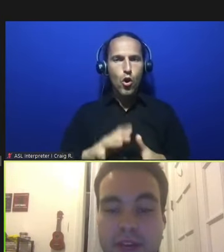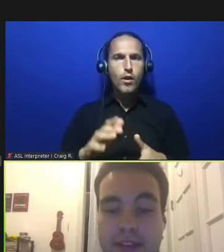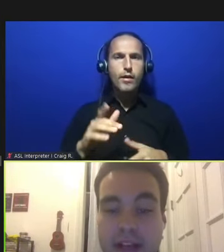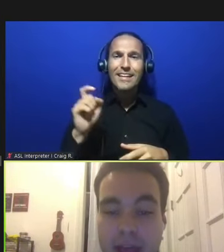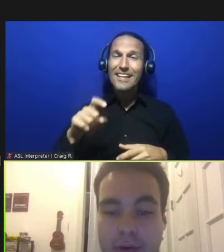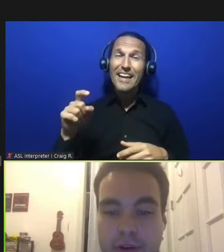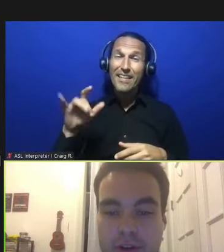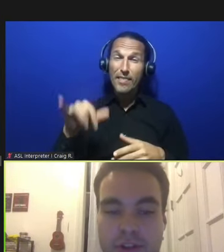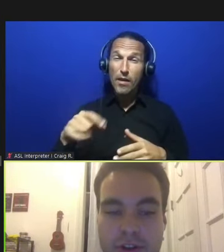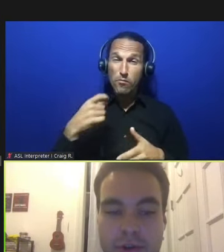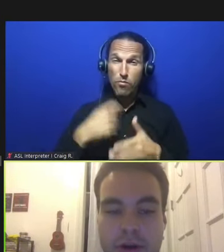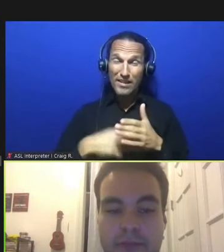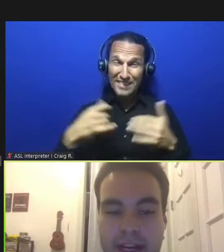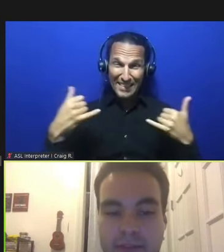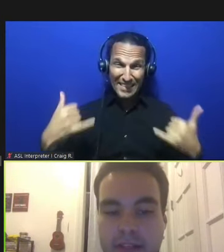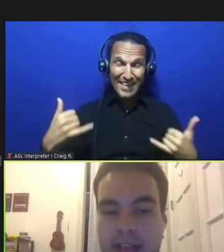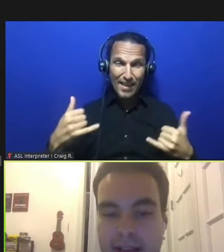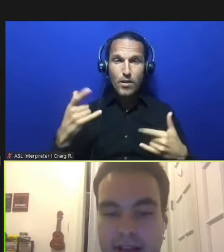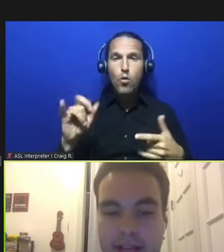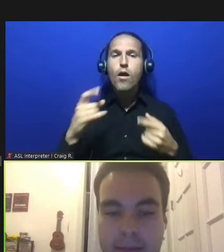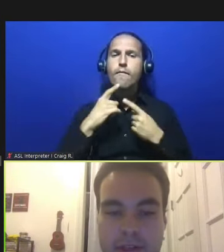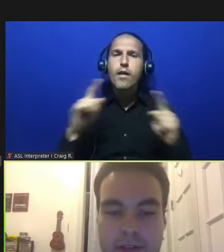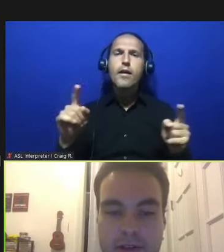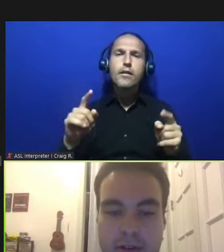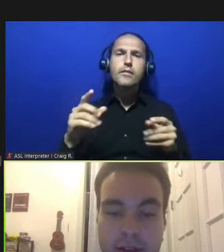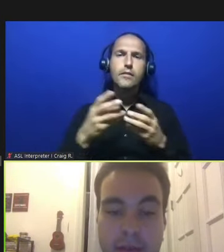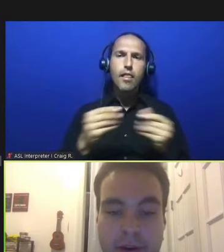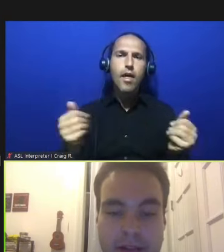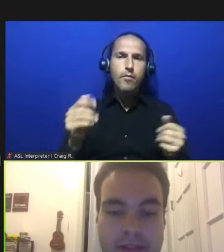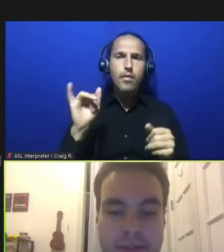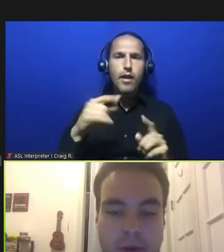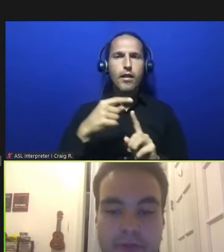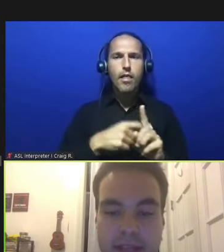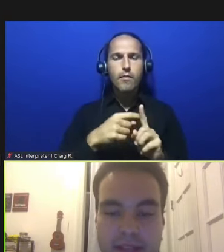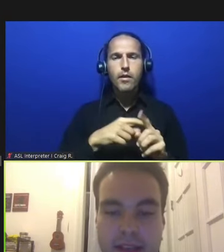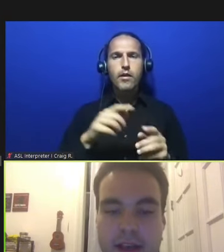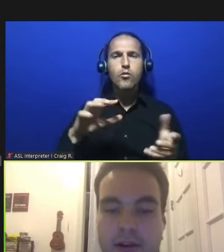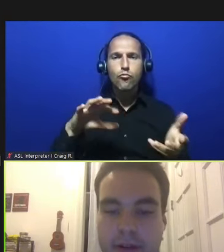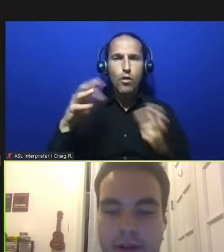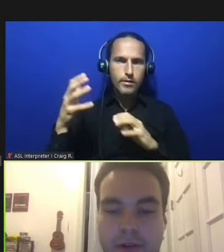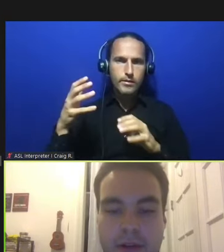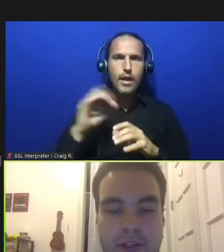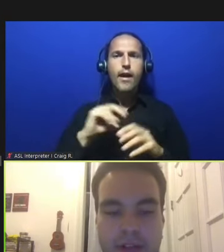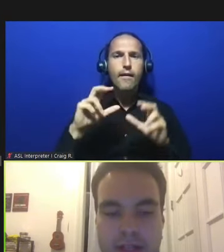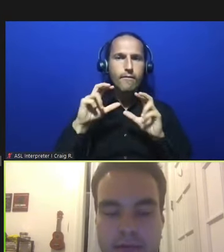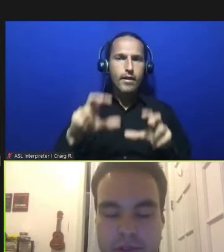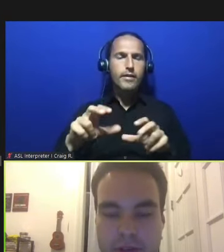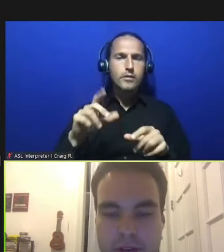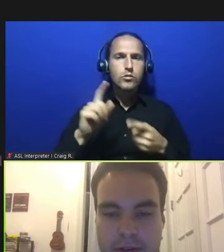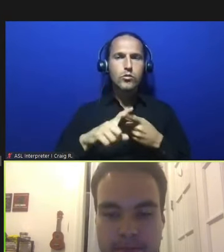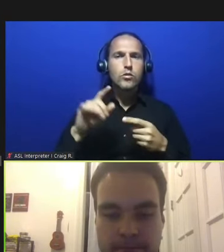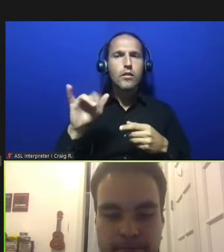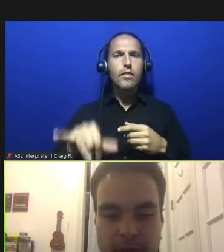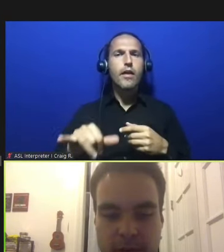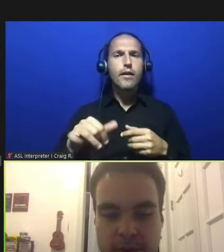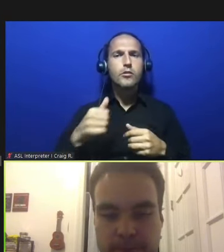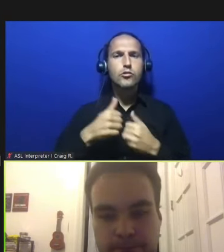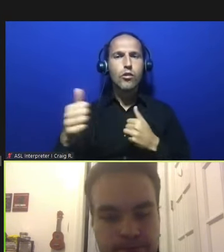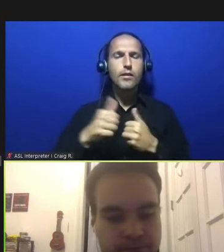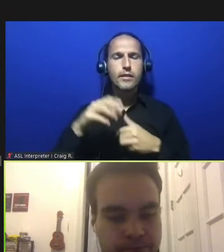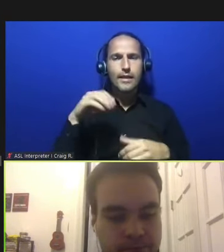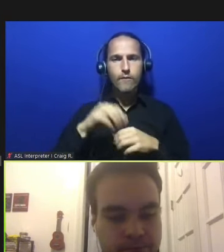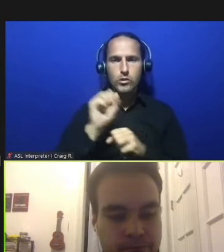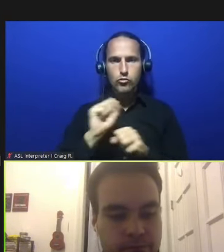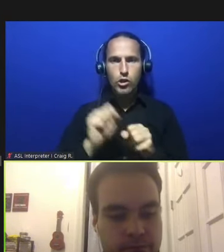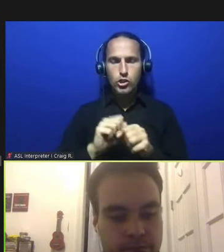congestion pricing now to ensure that we are effectively tackling the climate crisis while investing in our critical transit infrastructure. Thank you.